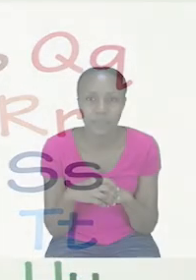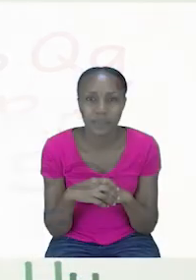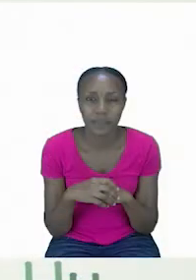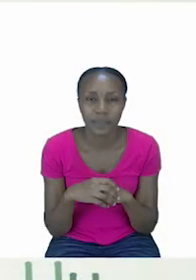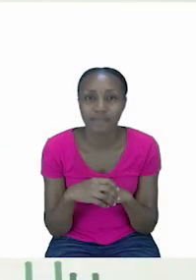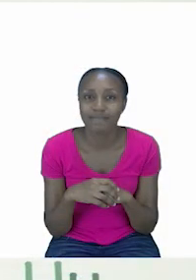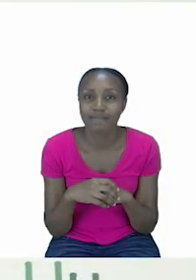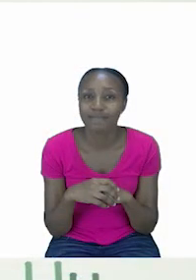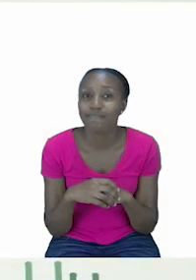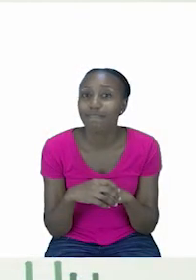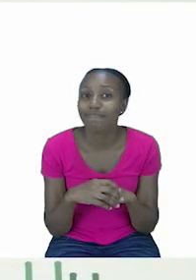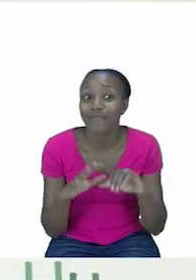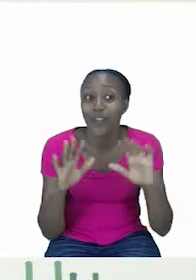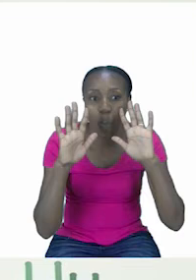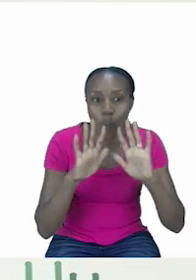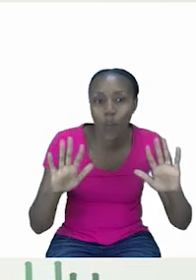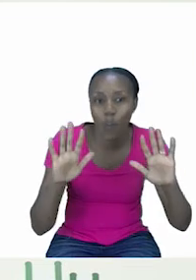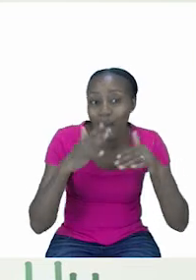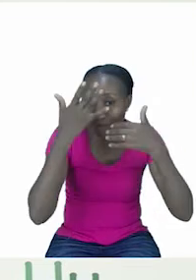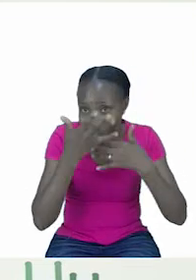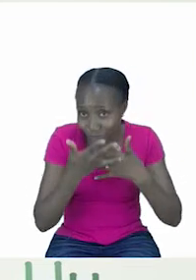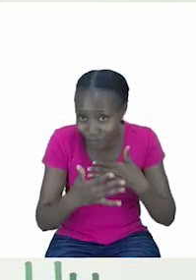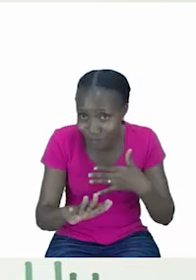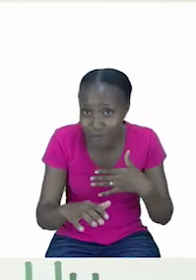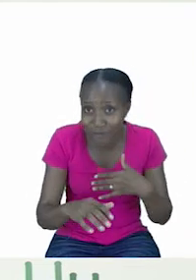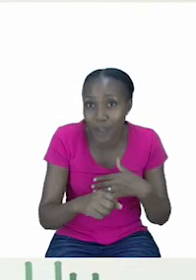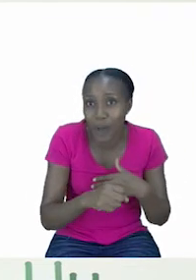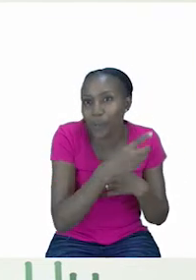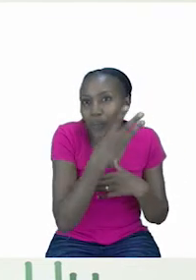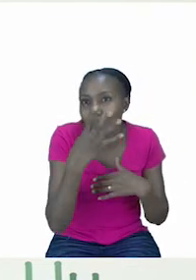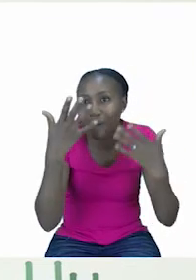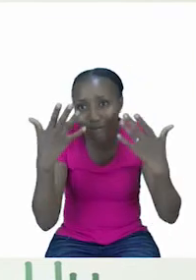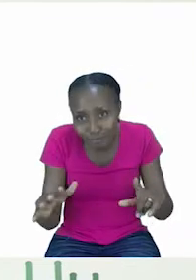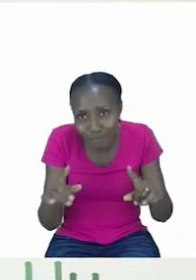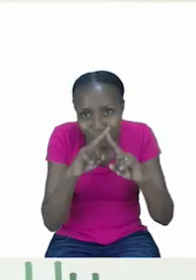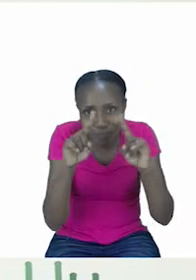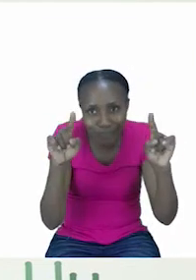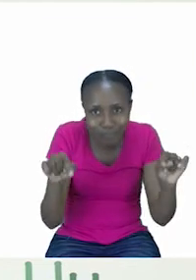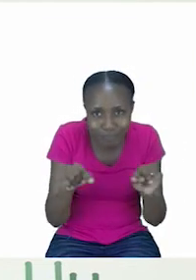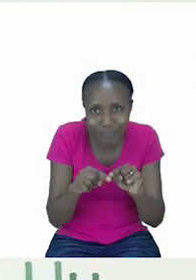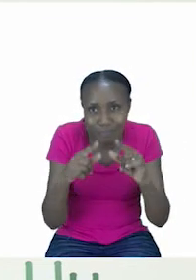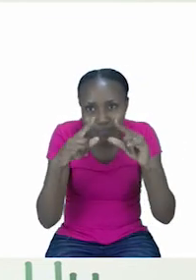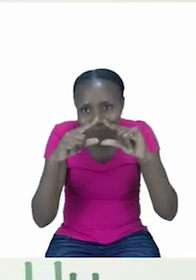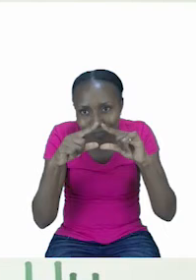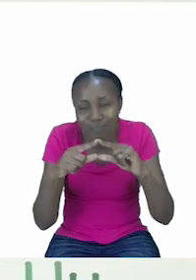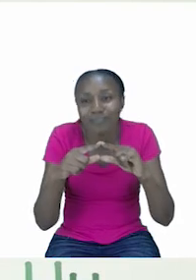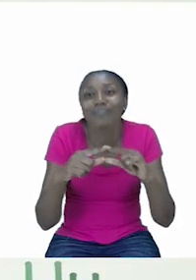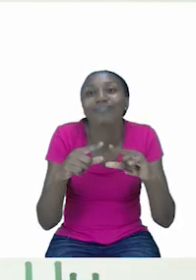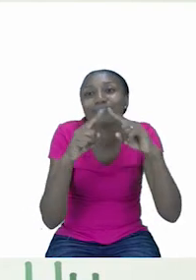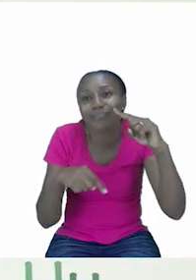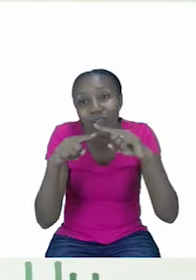Now that we are done with our coloring and our counting and our shapes, it's now time for us to move to our